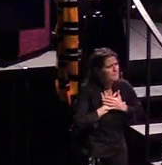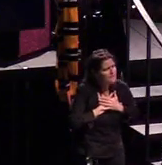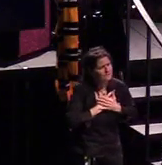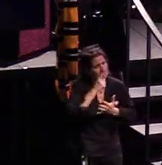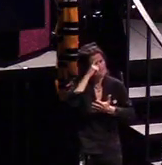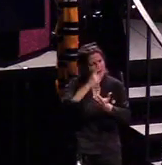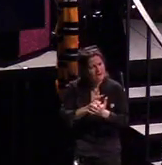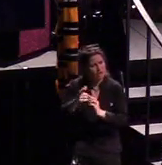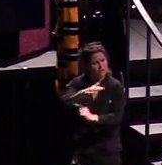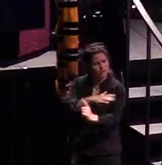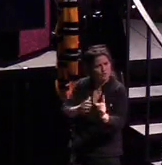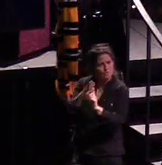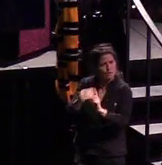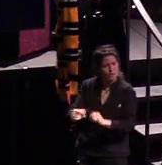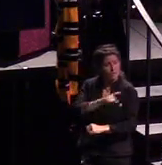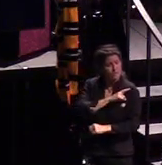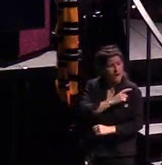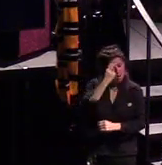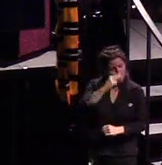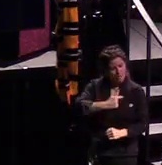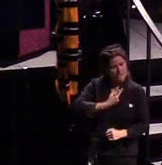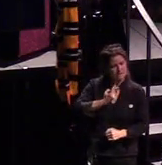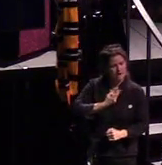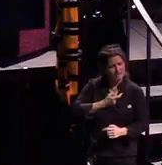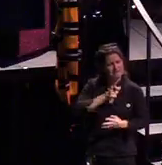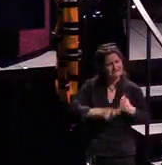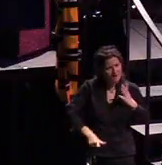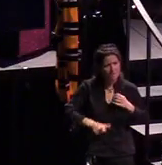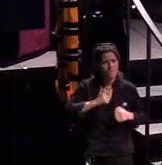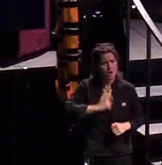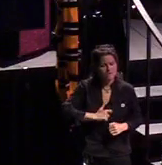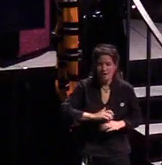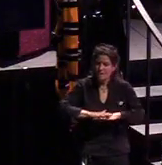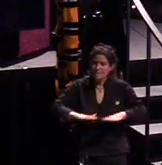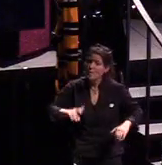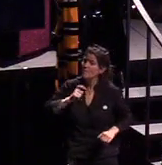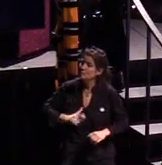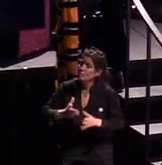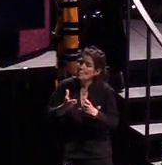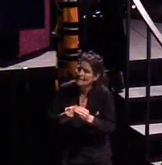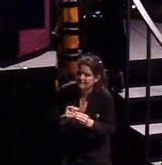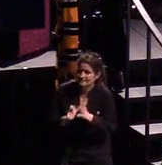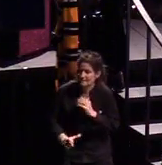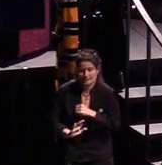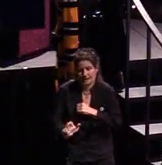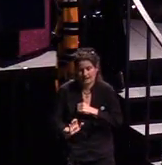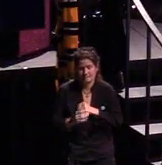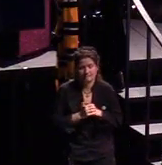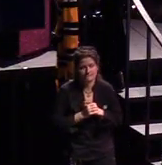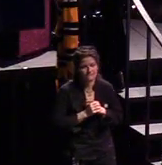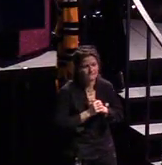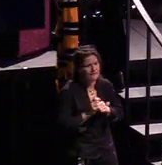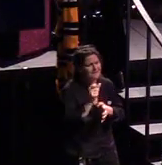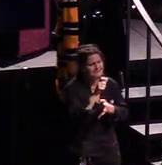it's the reason I call myself a disabled person rather than a person with a disability disability isn't something